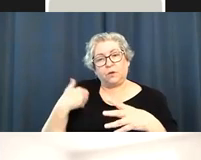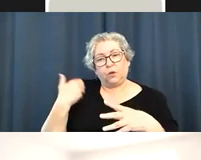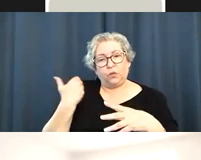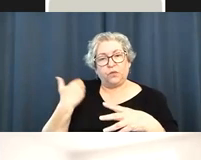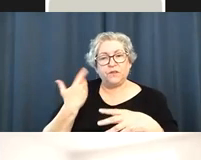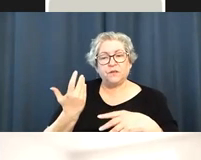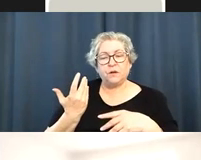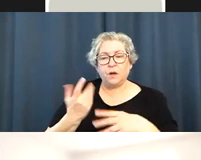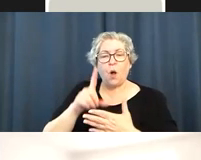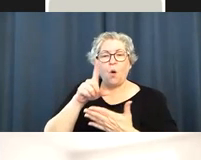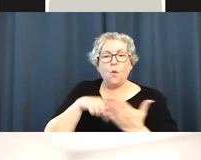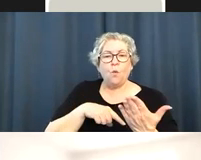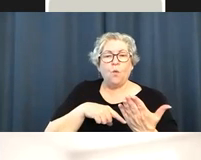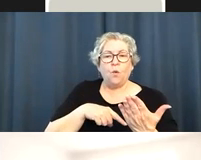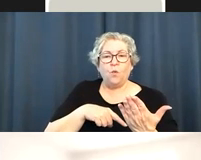what